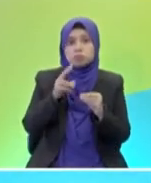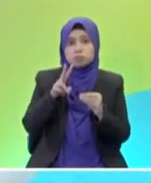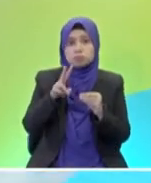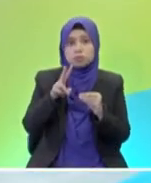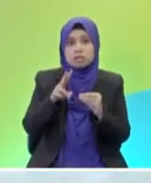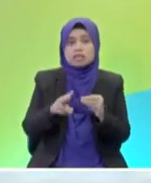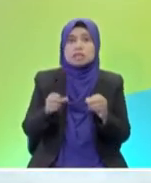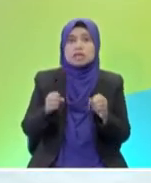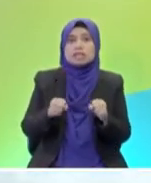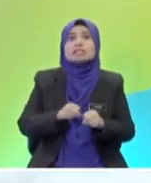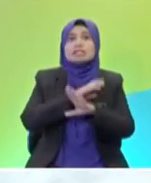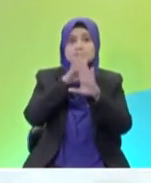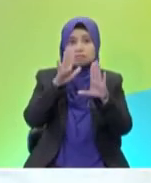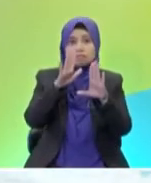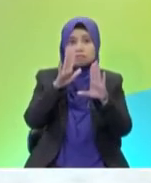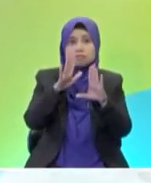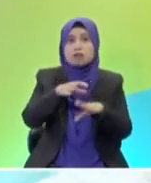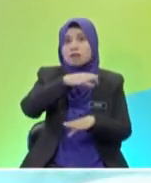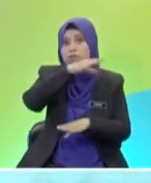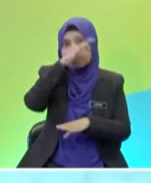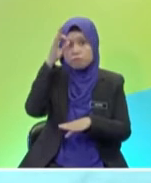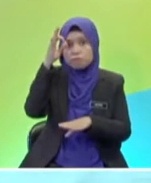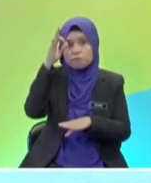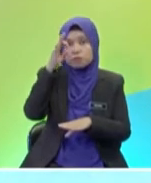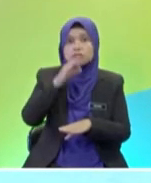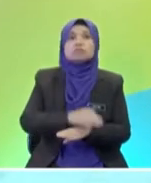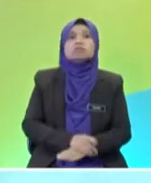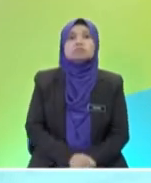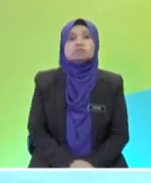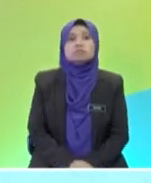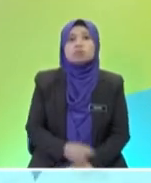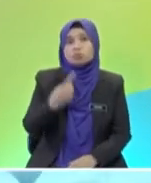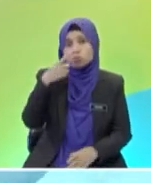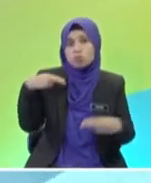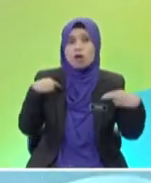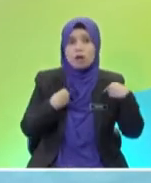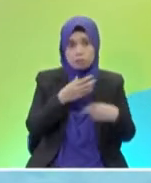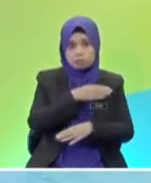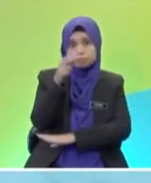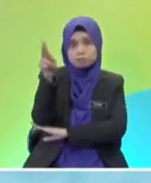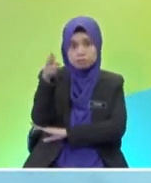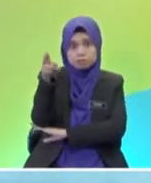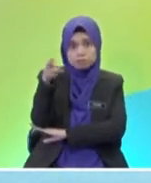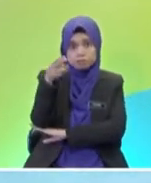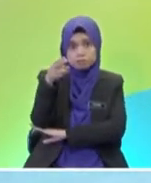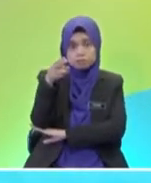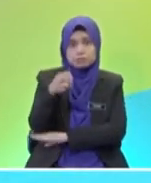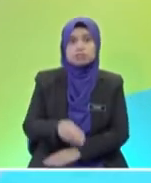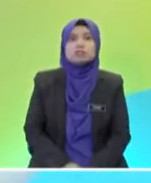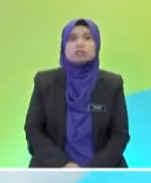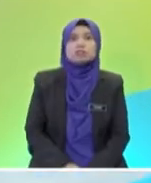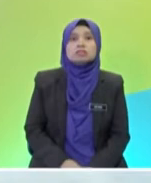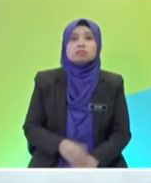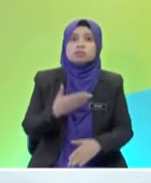to describe the factors that cause the threat of extinction to animals and plants, and people so can